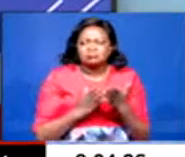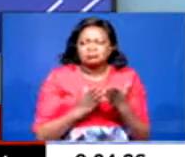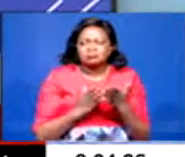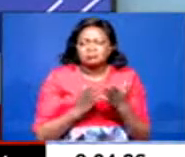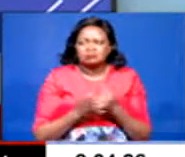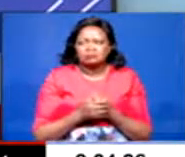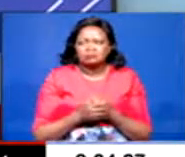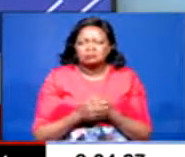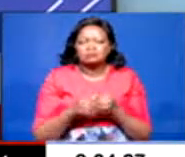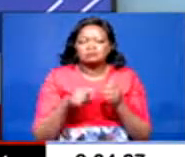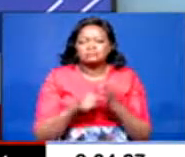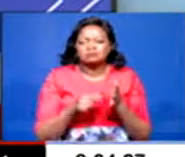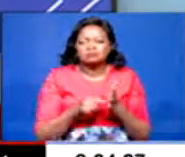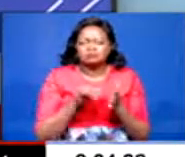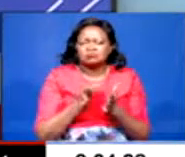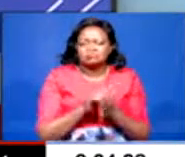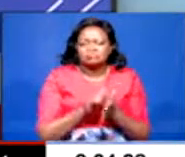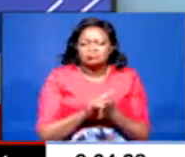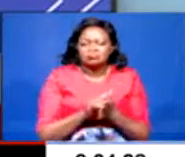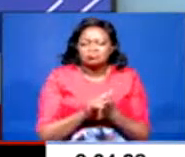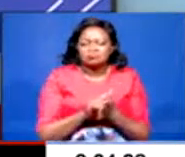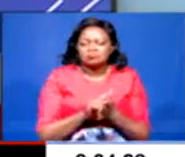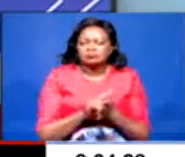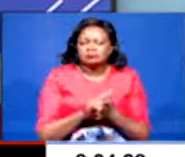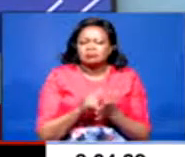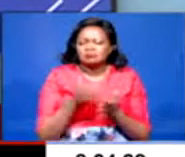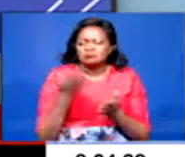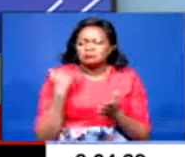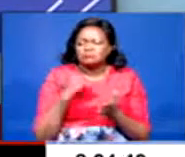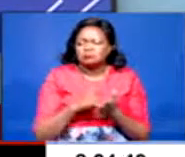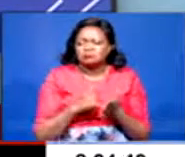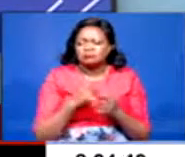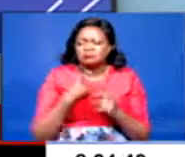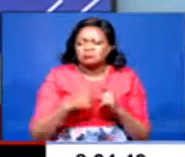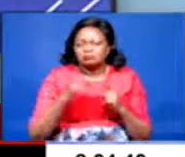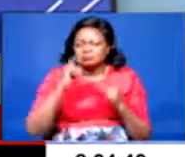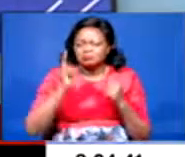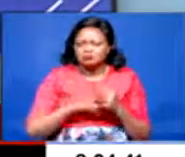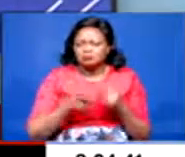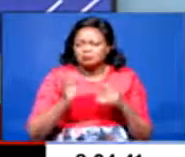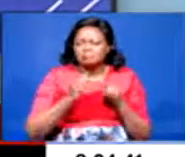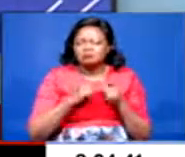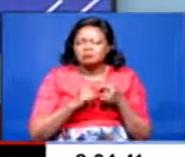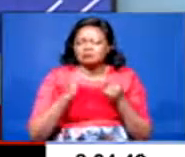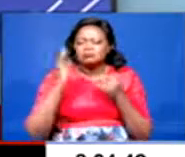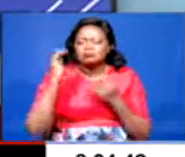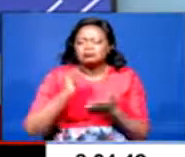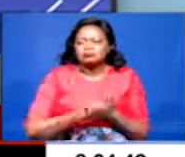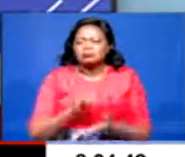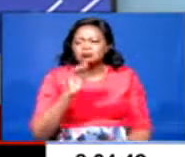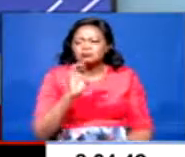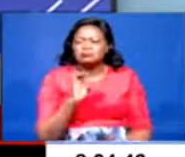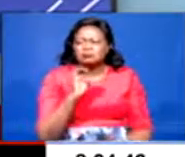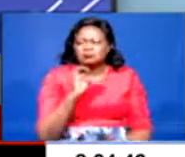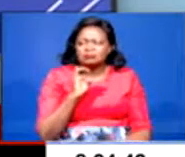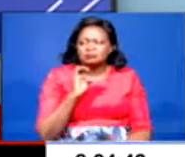which were maligning the 2017 election, and we expect the IBC now, of course, coming. The courts have also had their